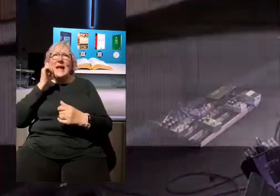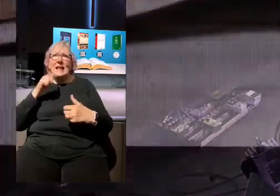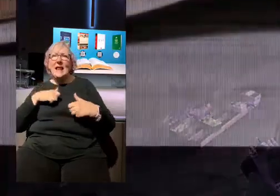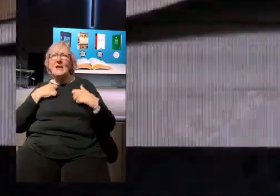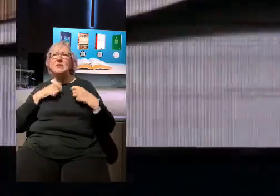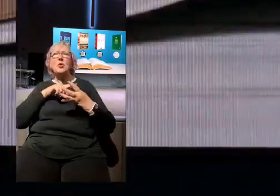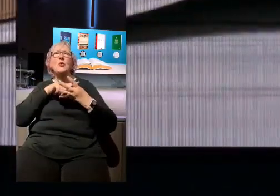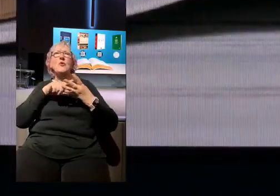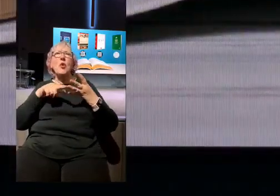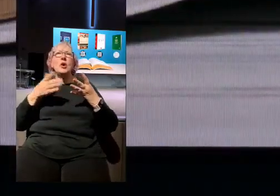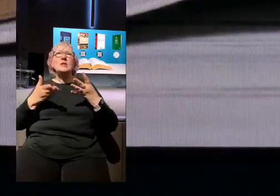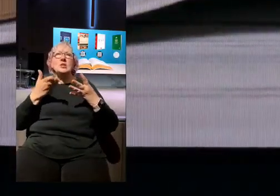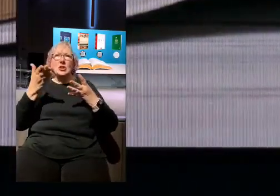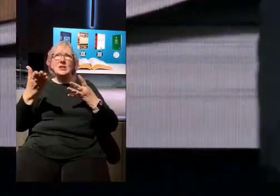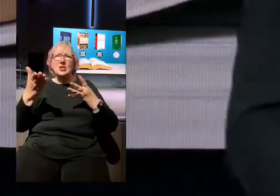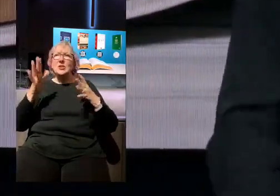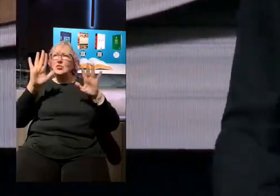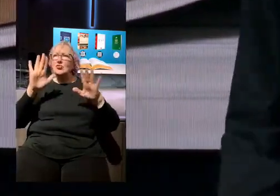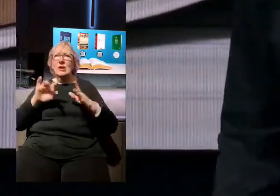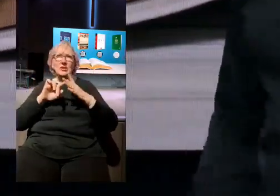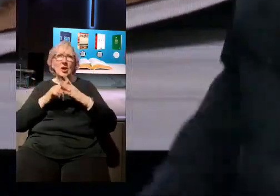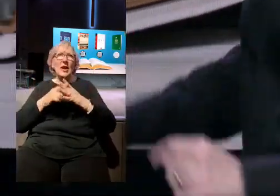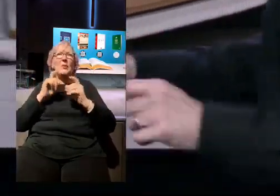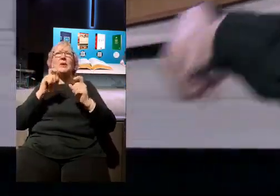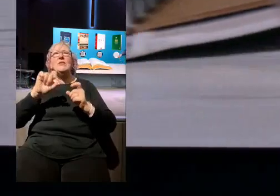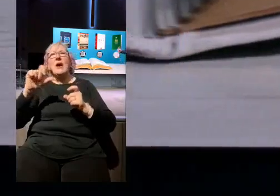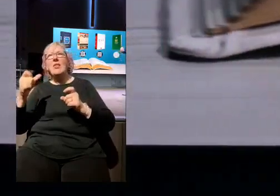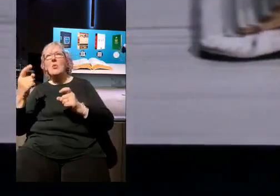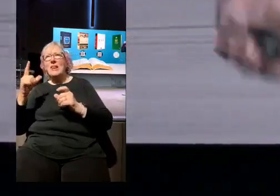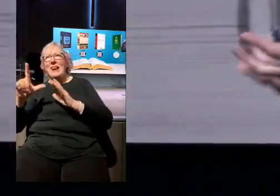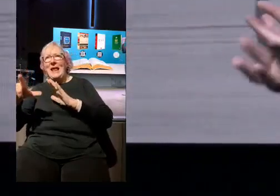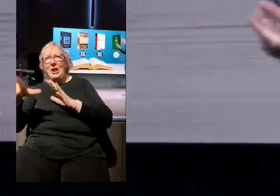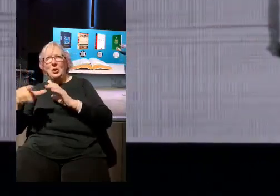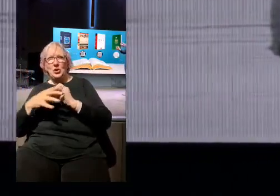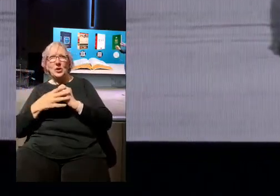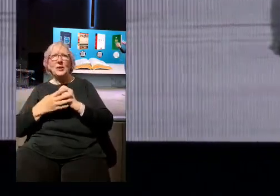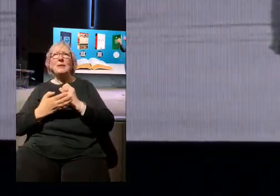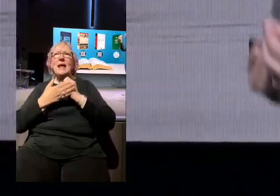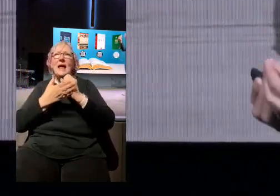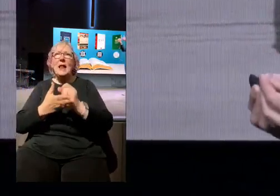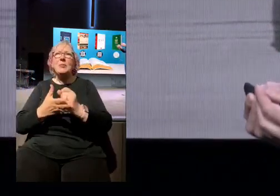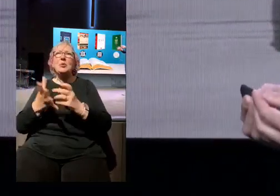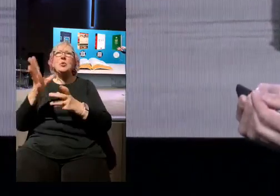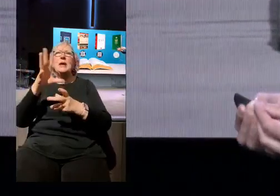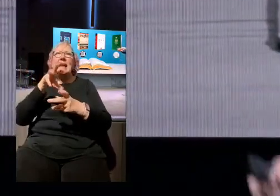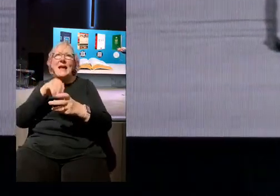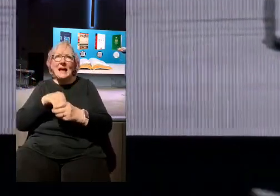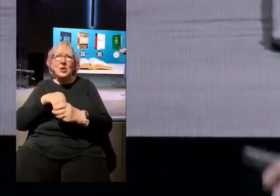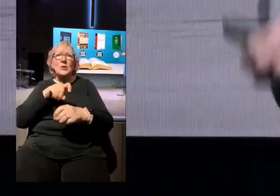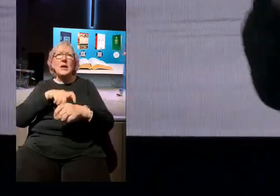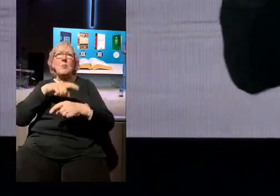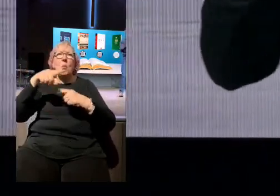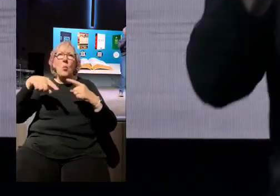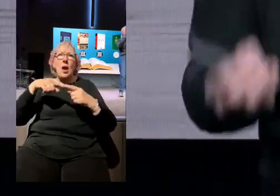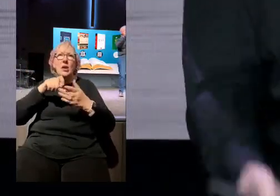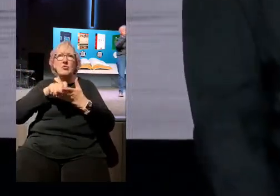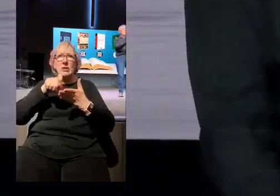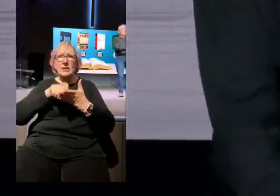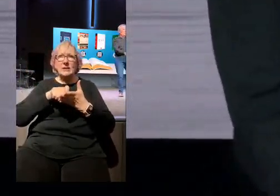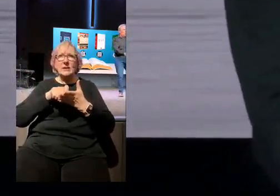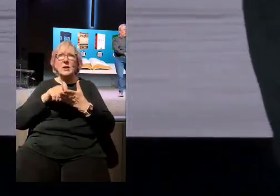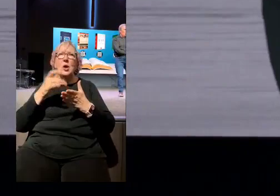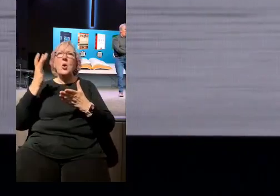that are a great start. I'll give you another one later on. What they do is they help you to get into the time when it was written, why it might